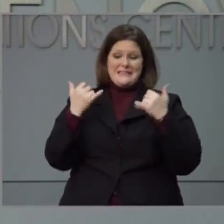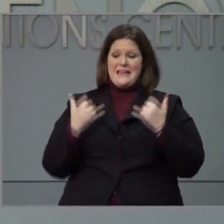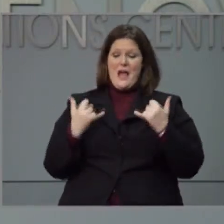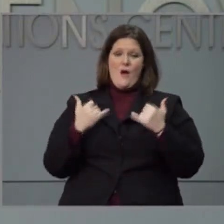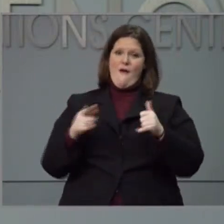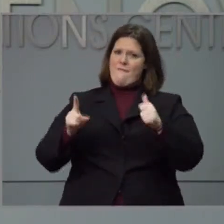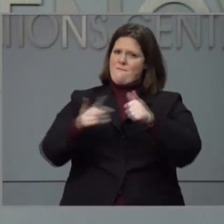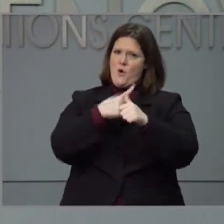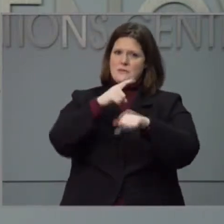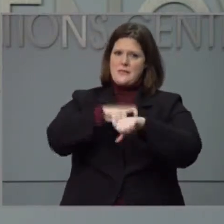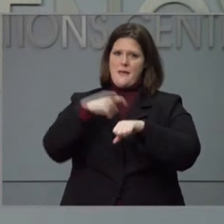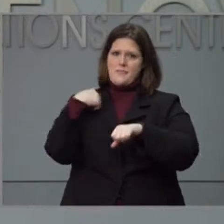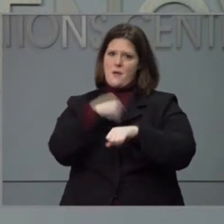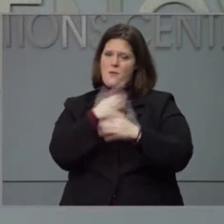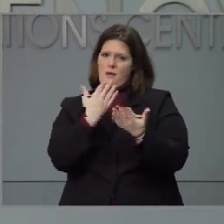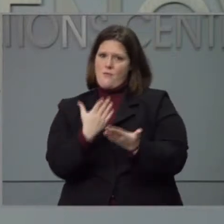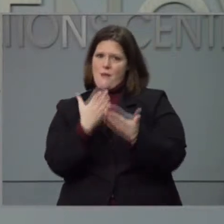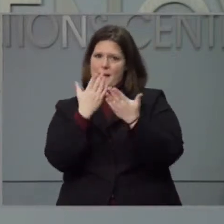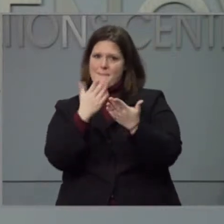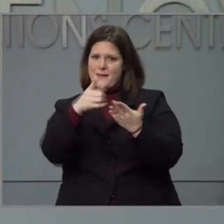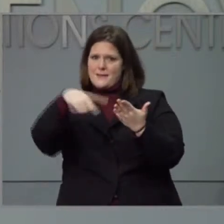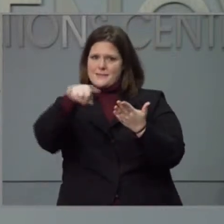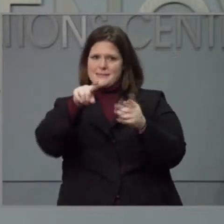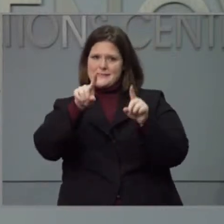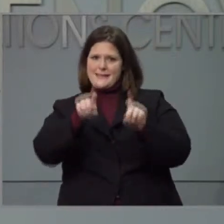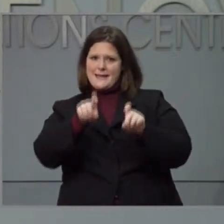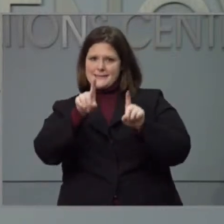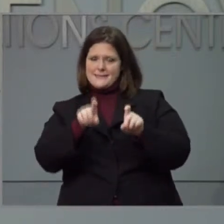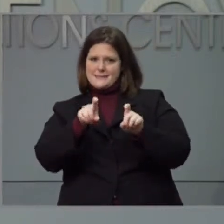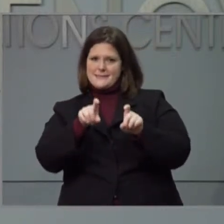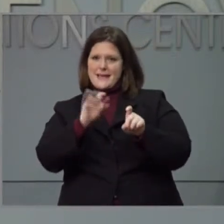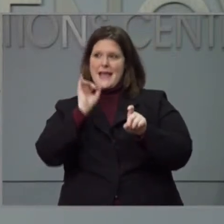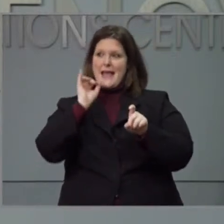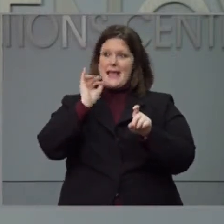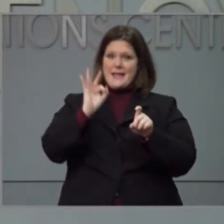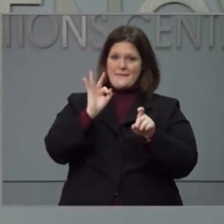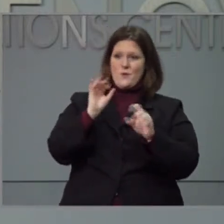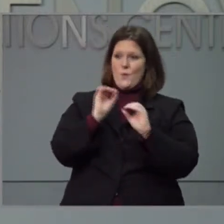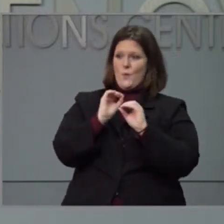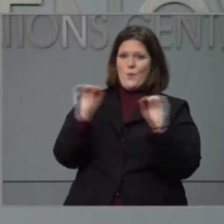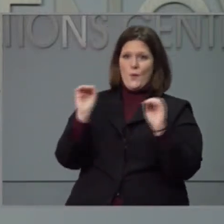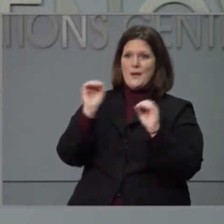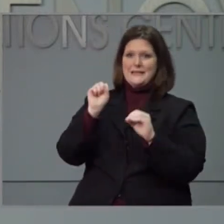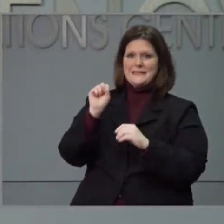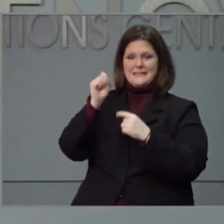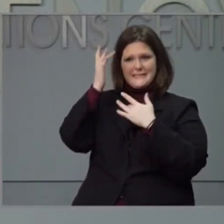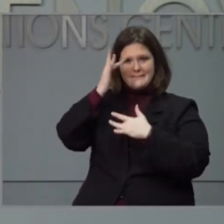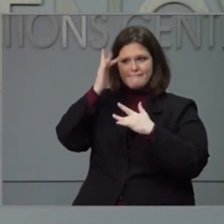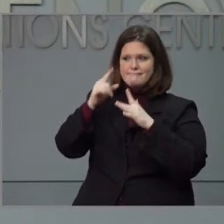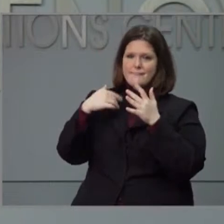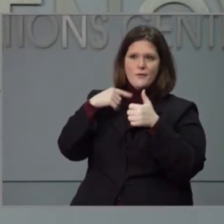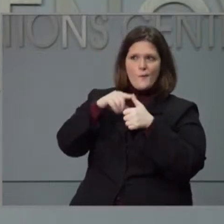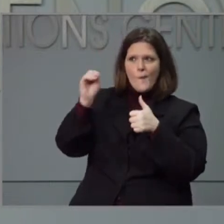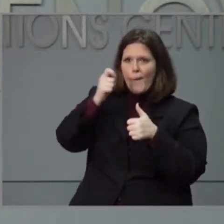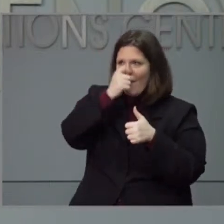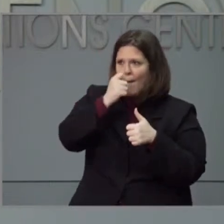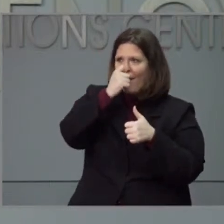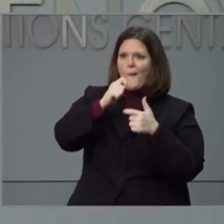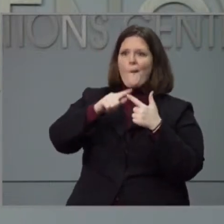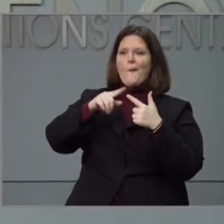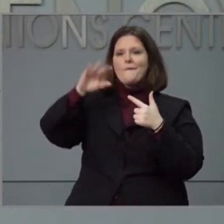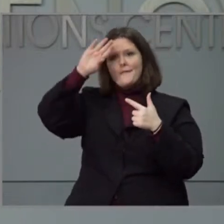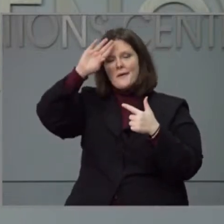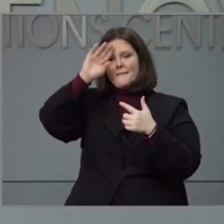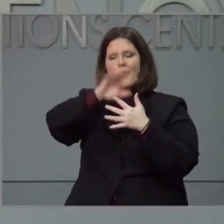recommending a test when it's not falling in the buckets of you have symptoms or you've been exposed. So symptoms or